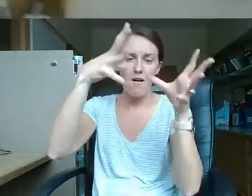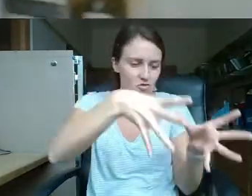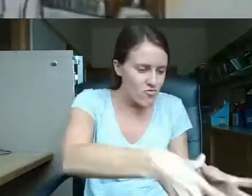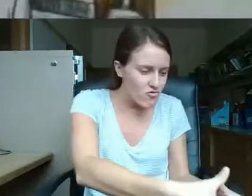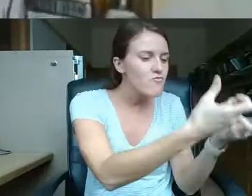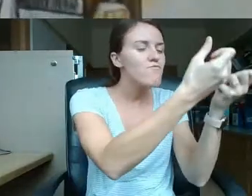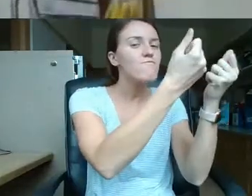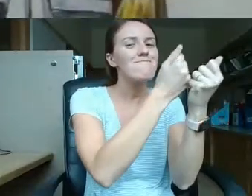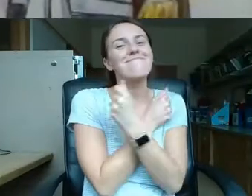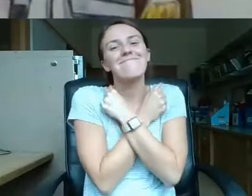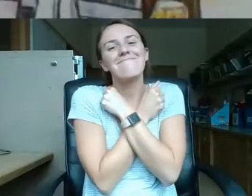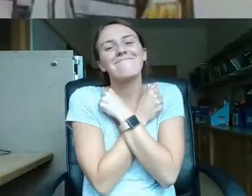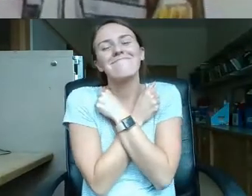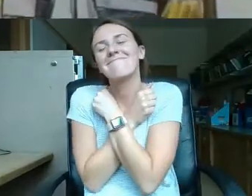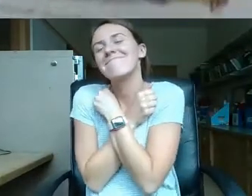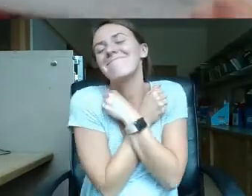basket.